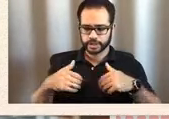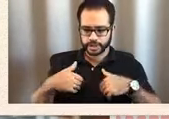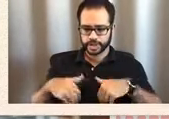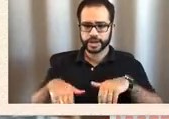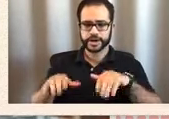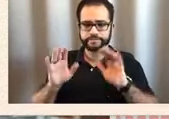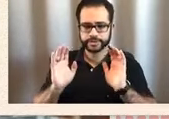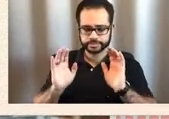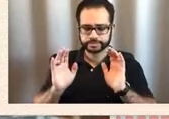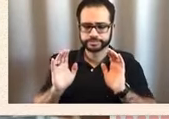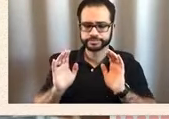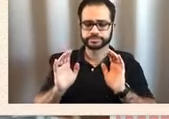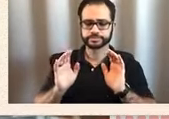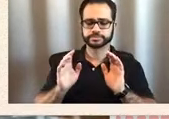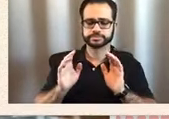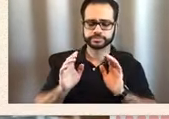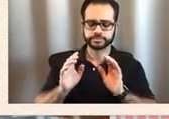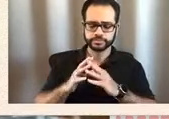Meet people with